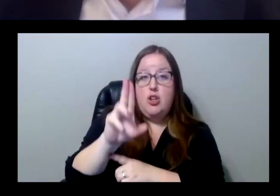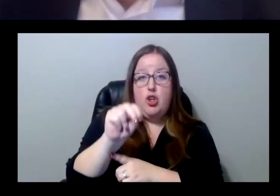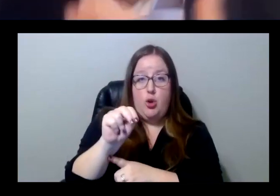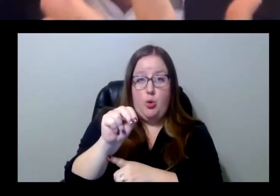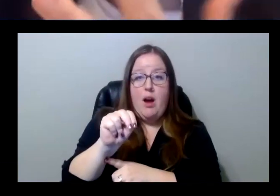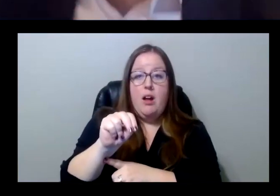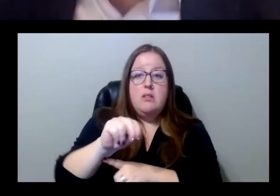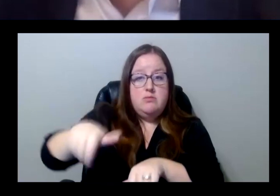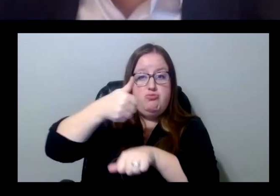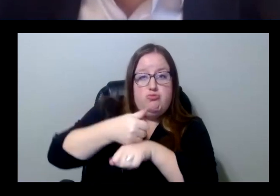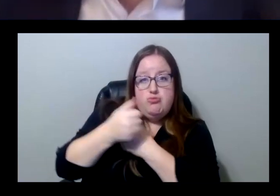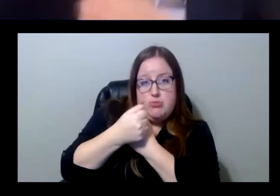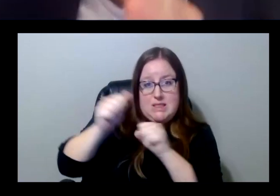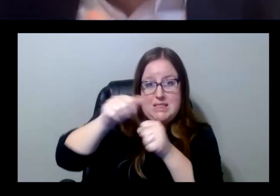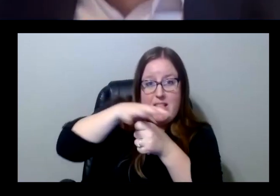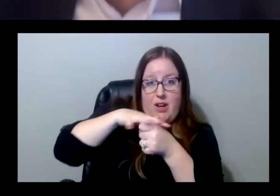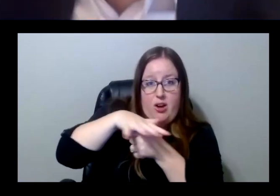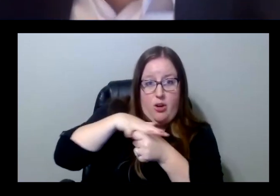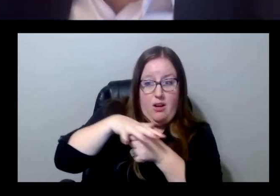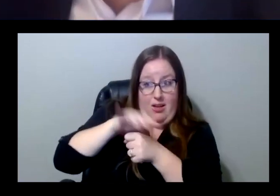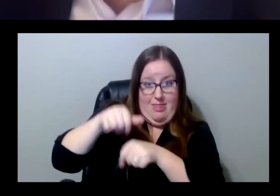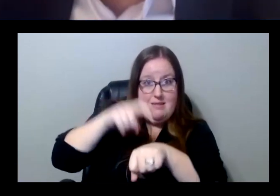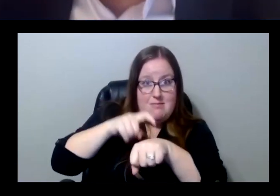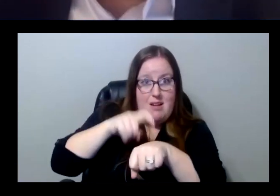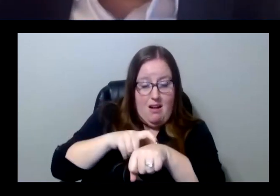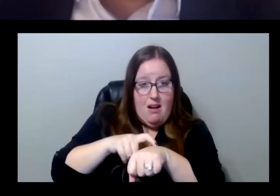the Srebrenica genocide.